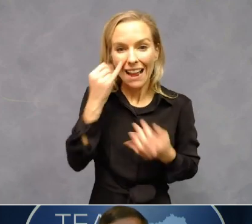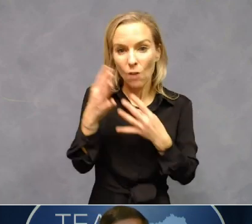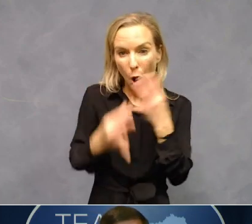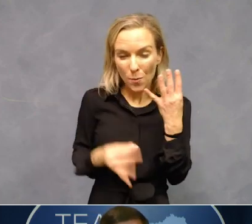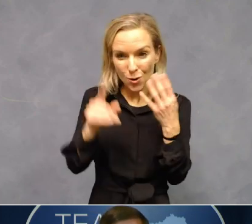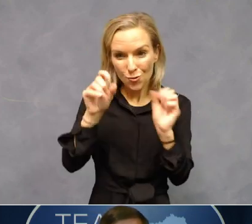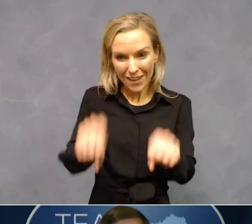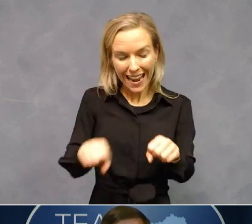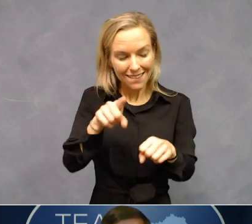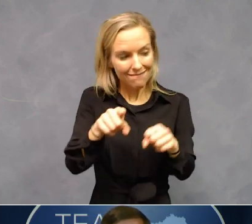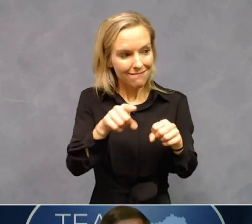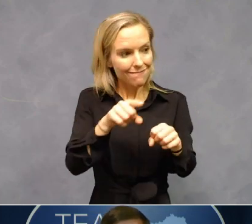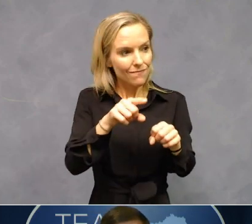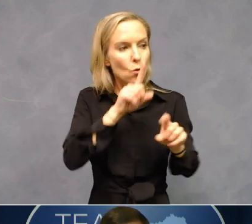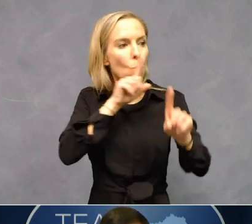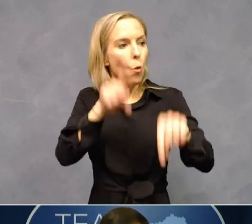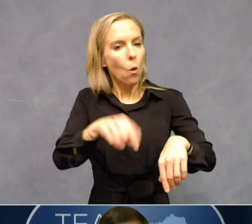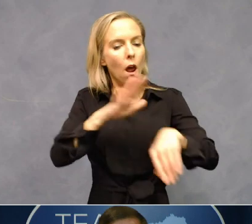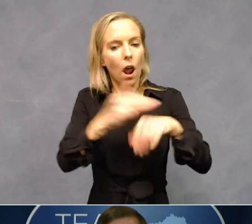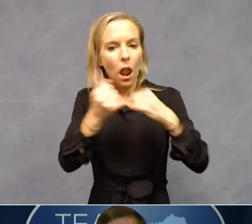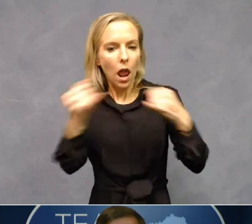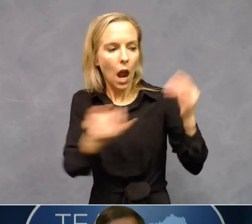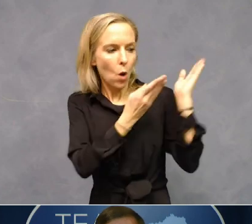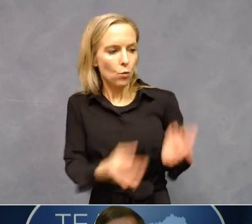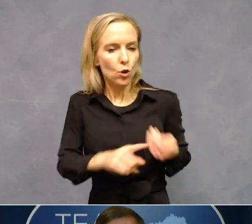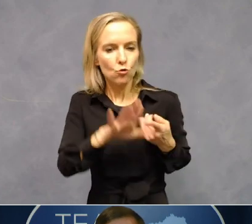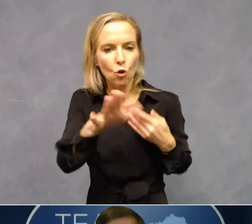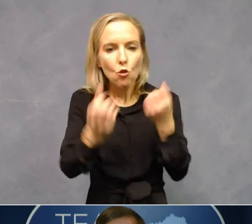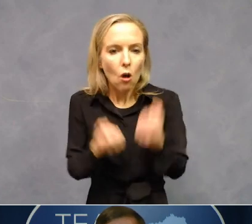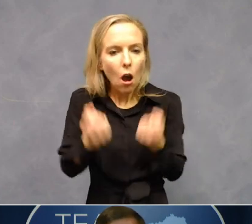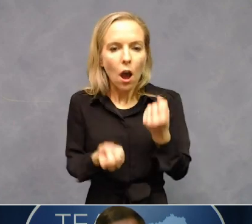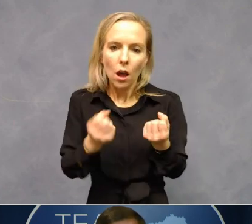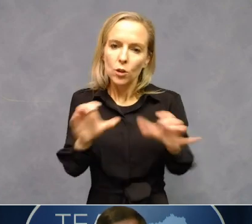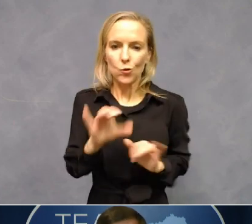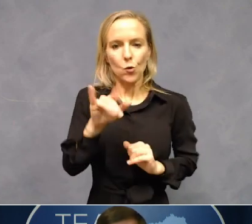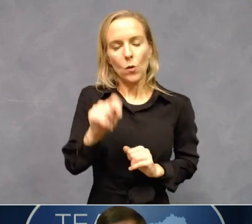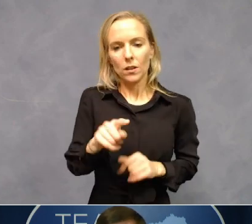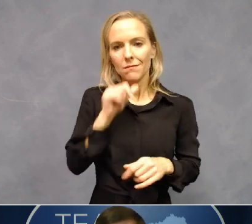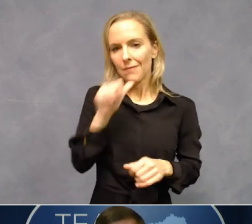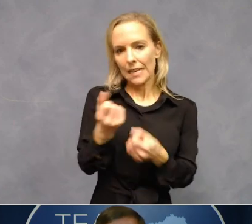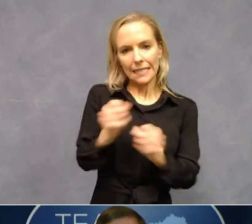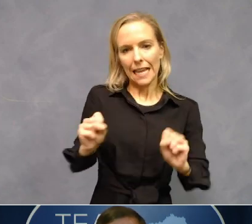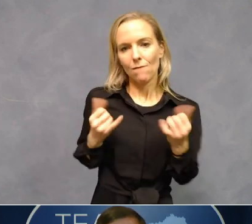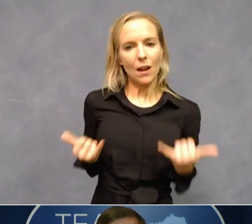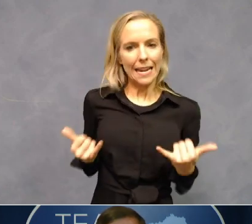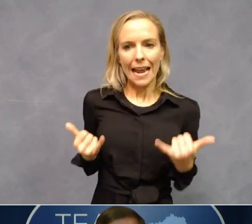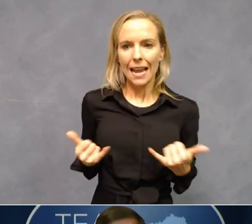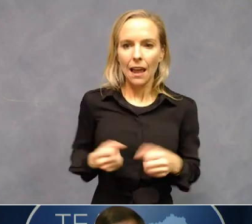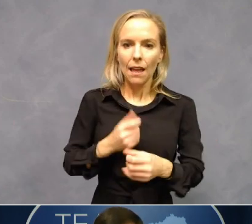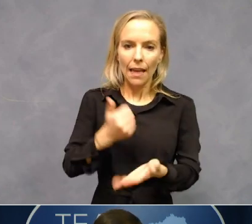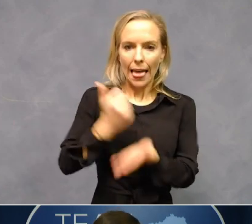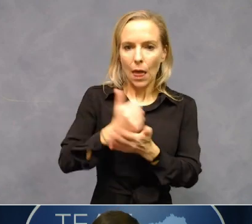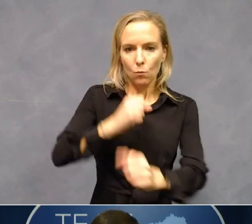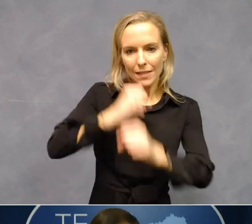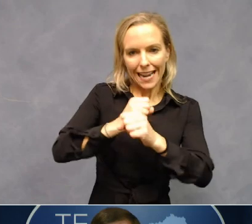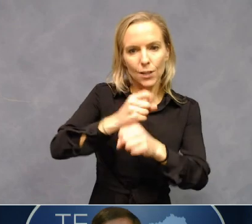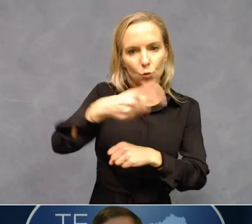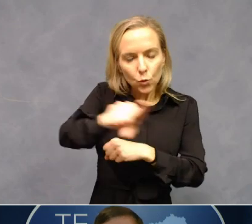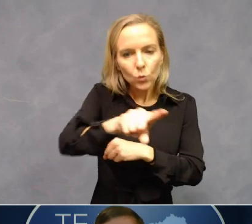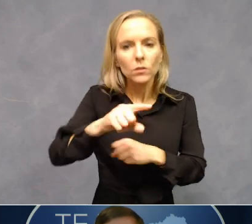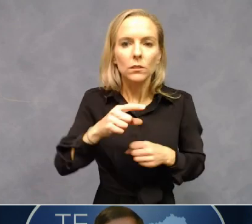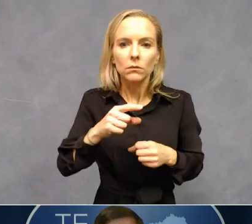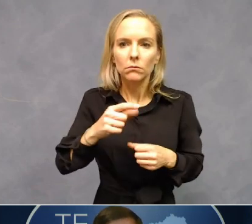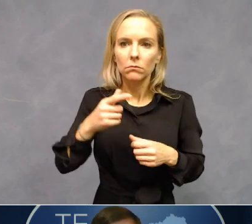out, do it. It's unsafe right now, and this helps protect you, and it's all of us